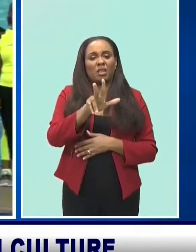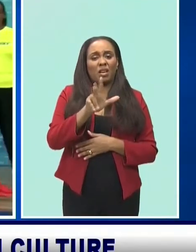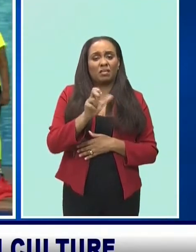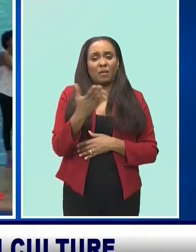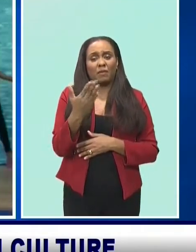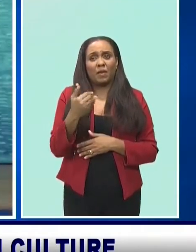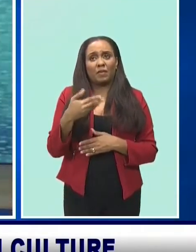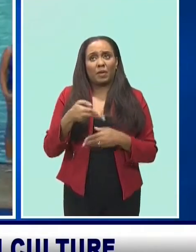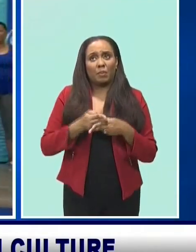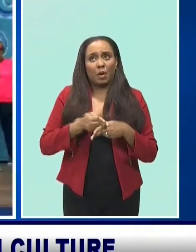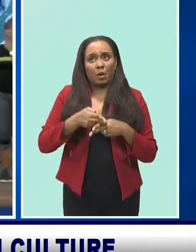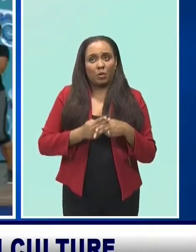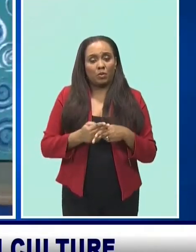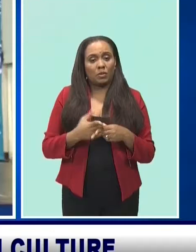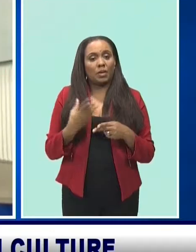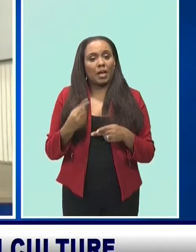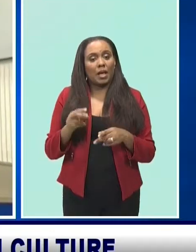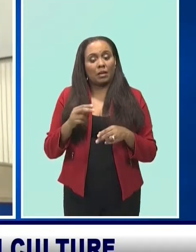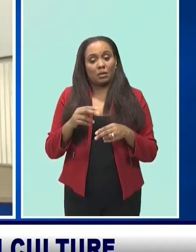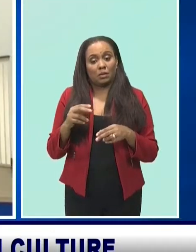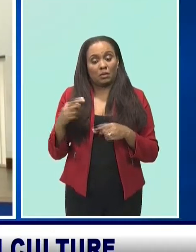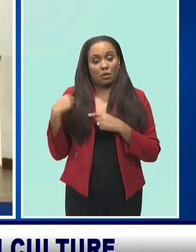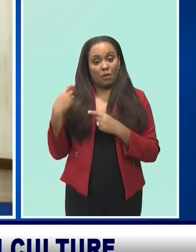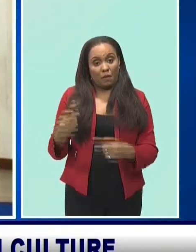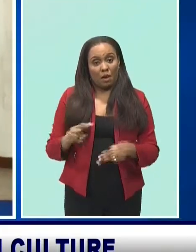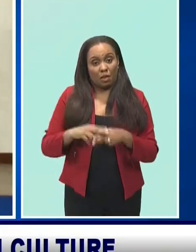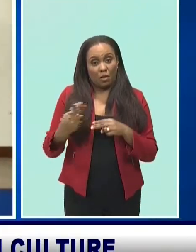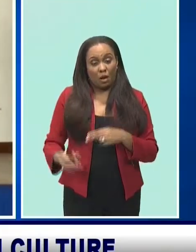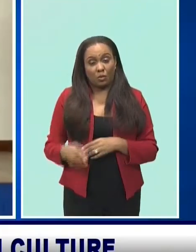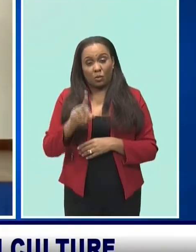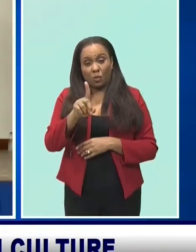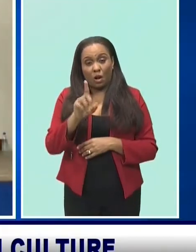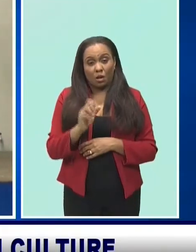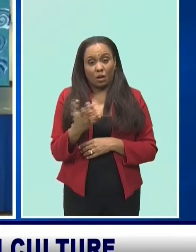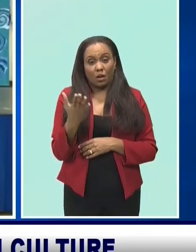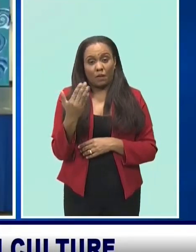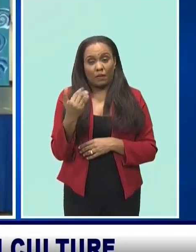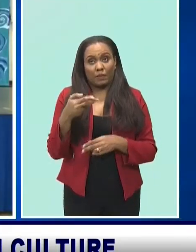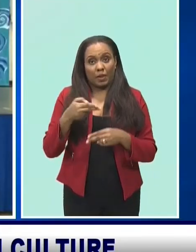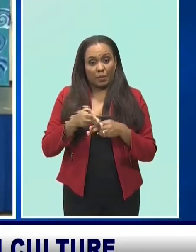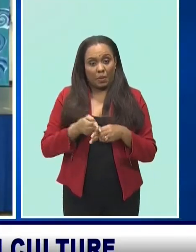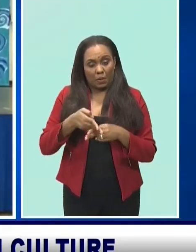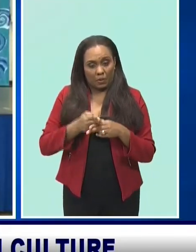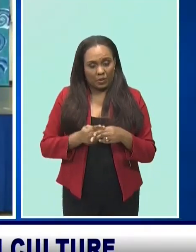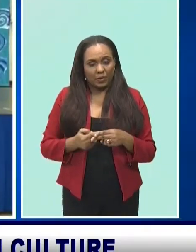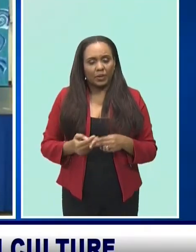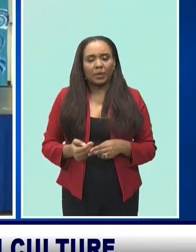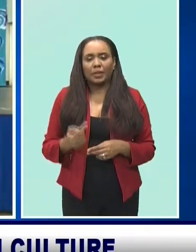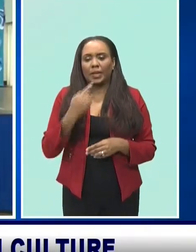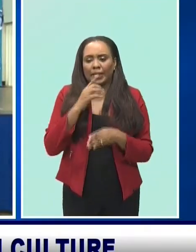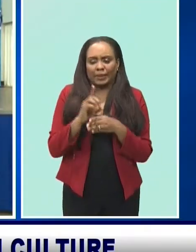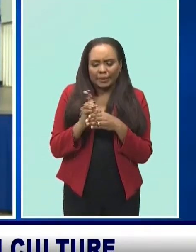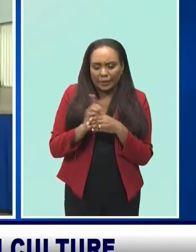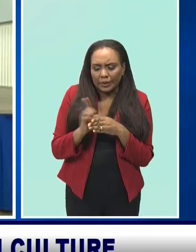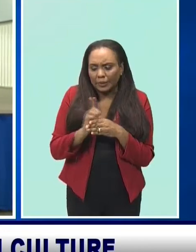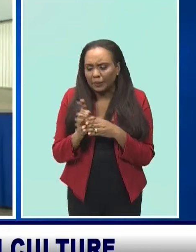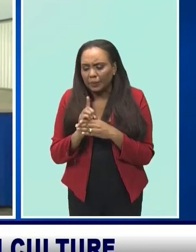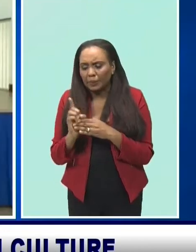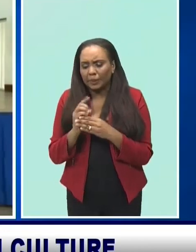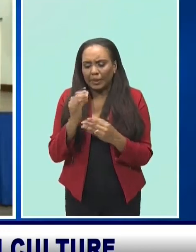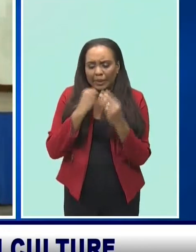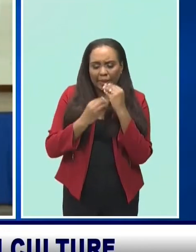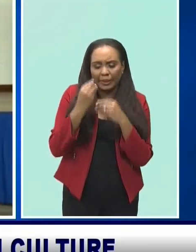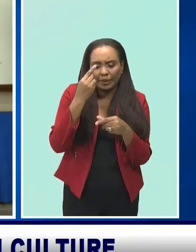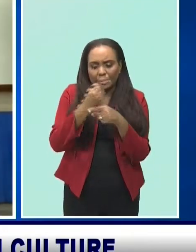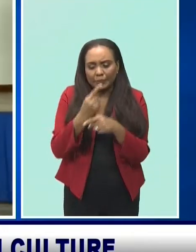and has lost 115 pounds over the last 3 years. She says with discipline and hard work, you can